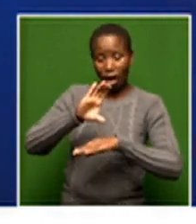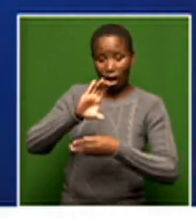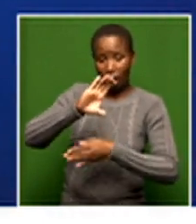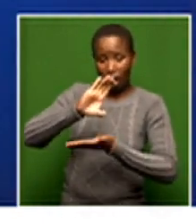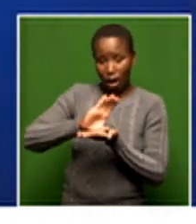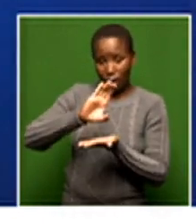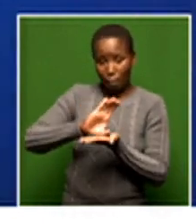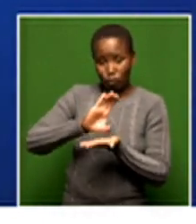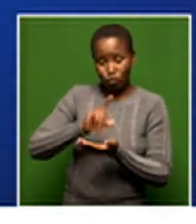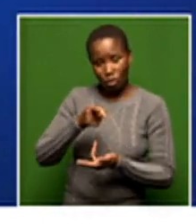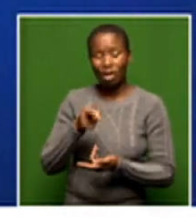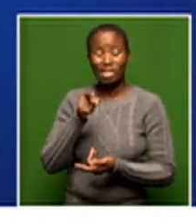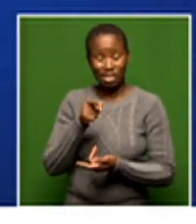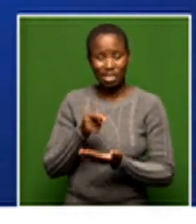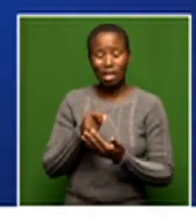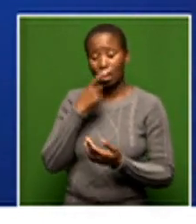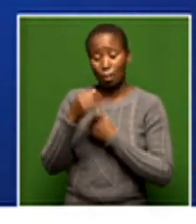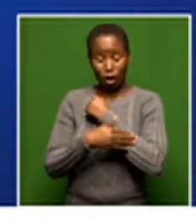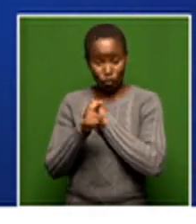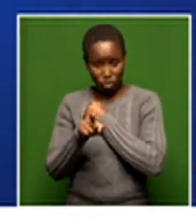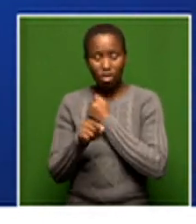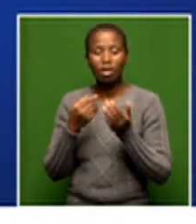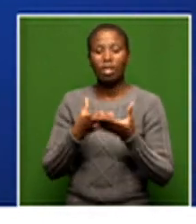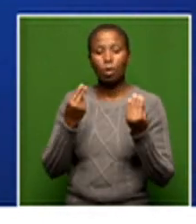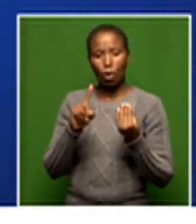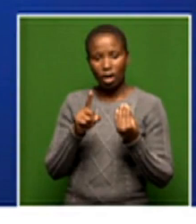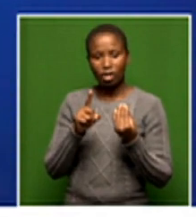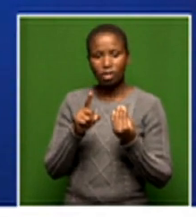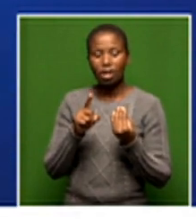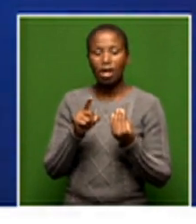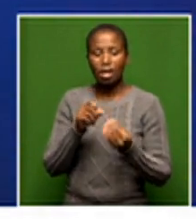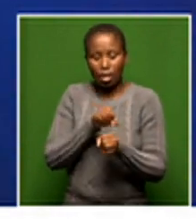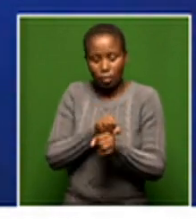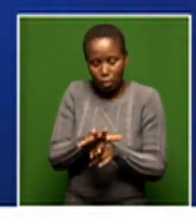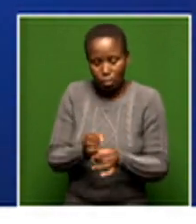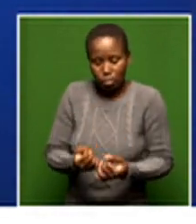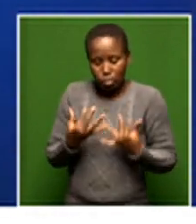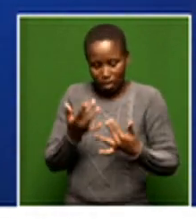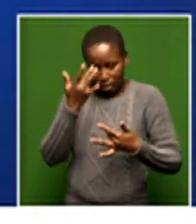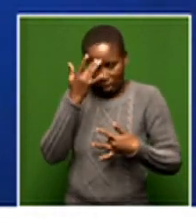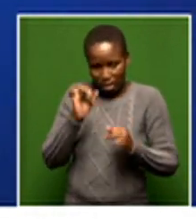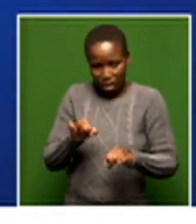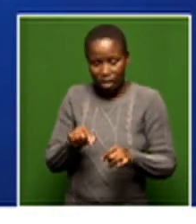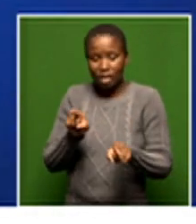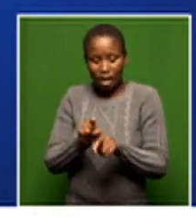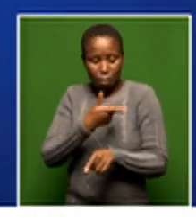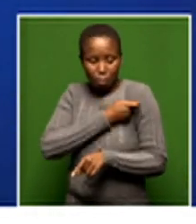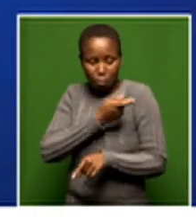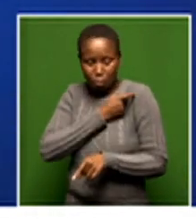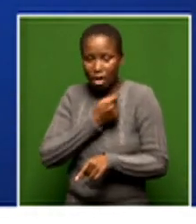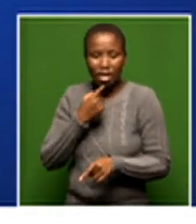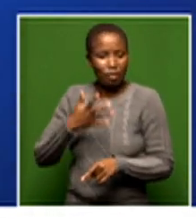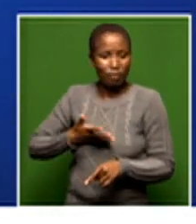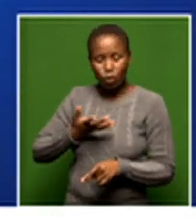the vaccines were going to give them the infection. They felt that they did not have enough information about the vaccine. That's about